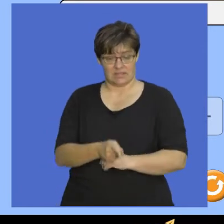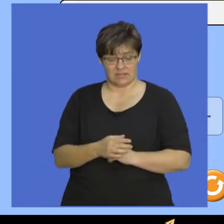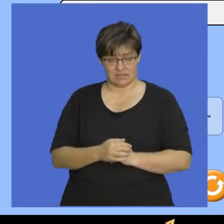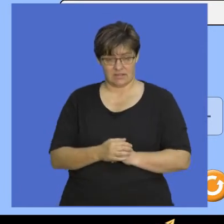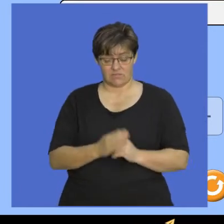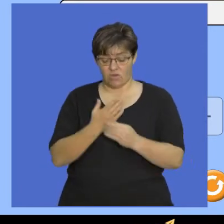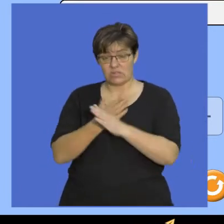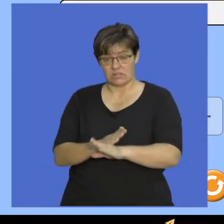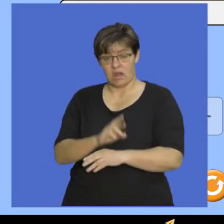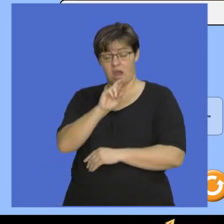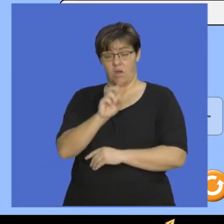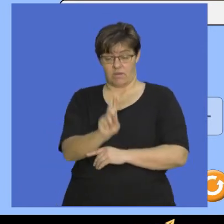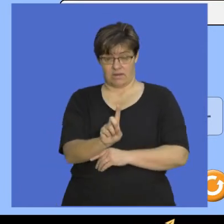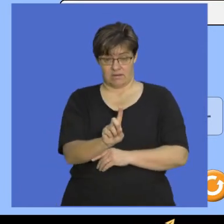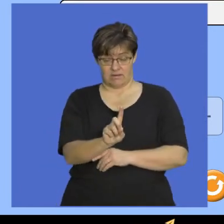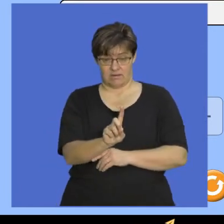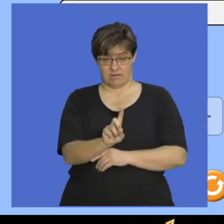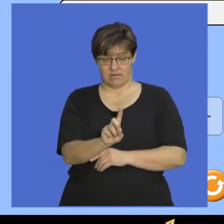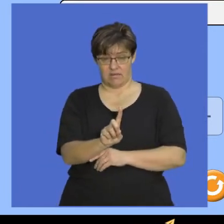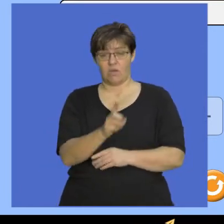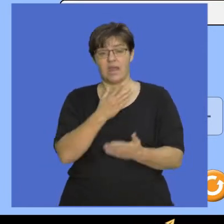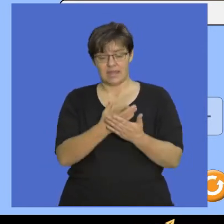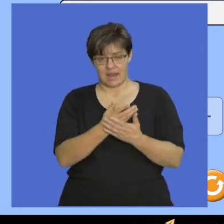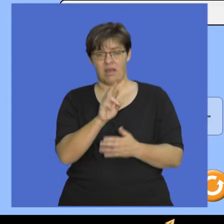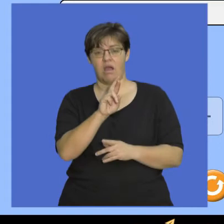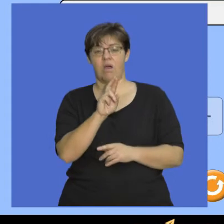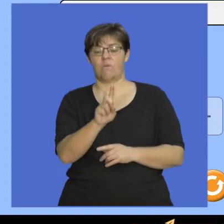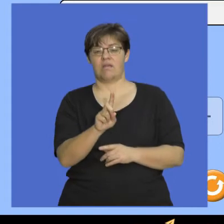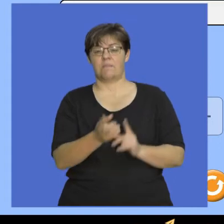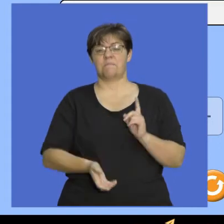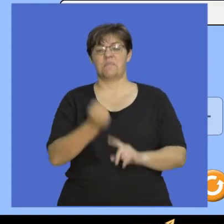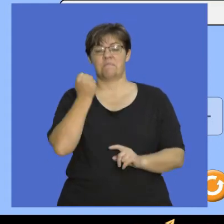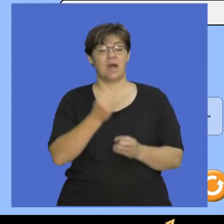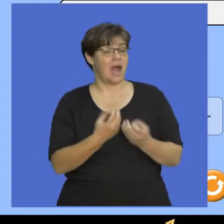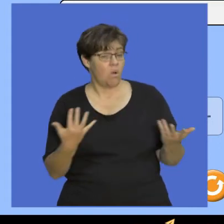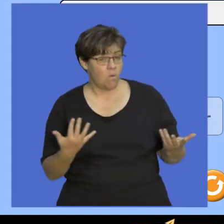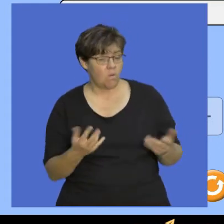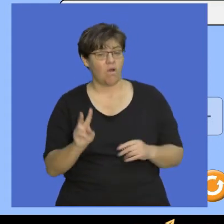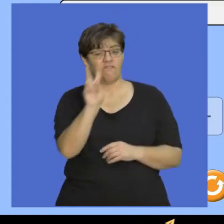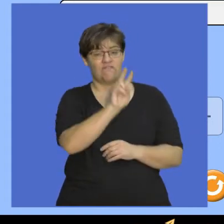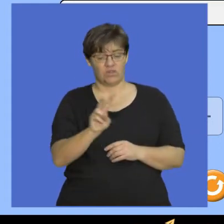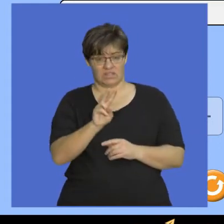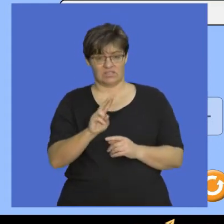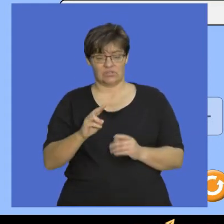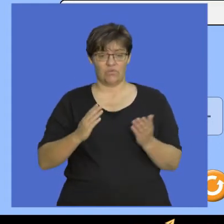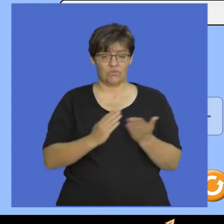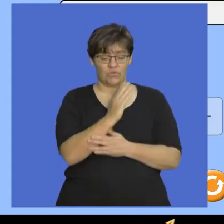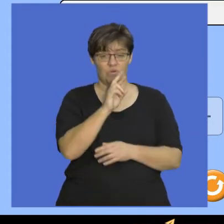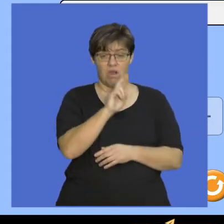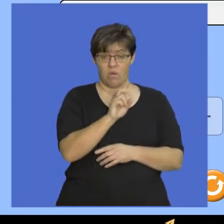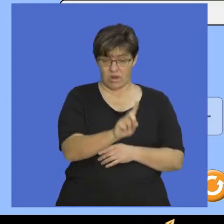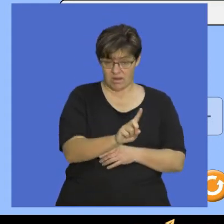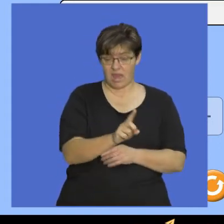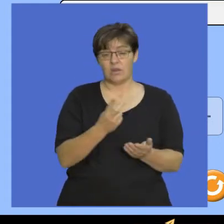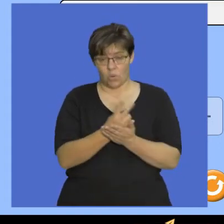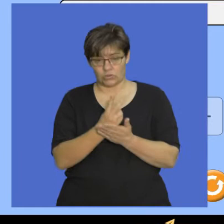can, if we say this resistor is R1, then we can determine the value of R1 using the voltage across R1 and